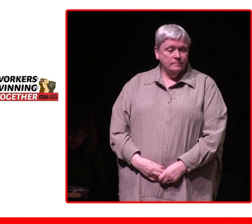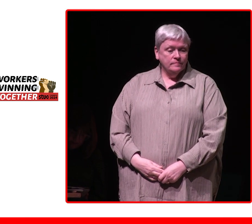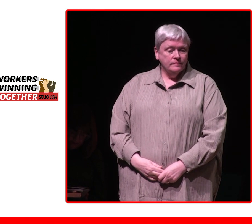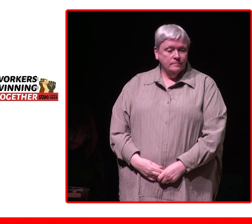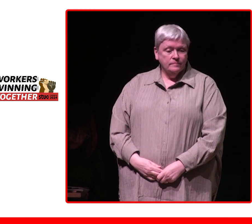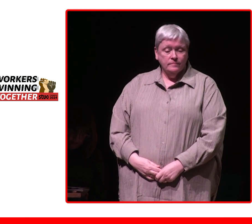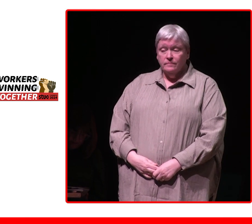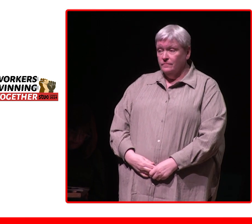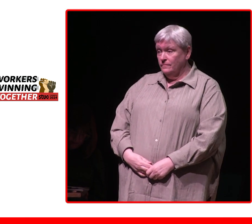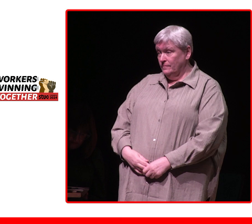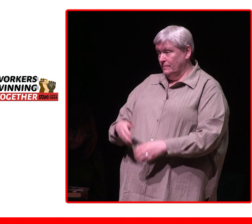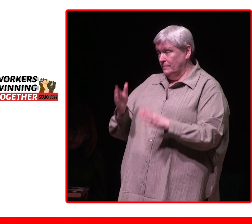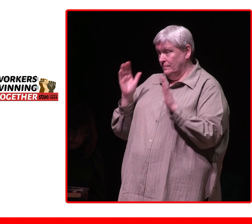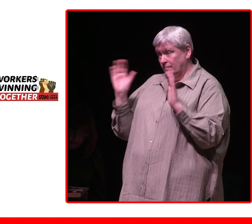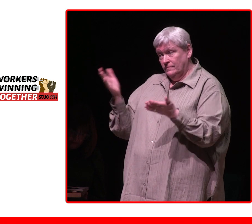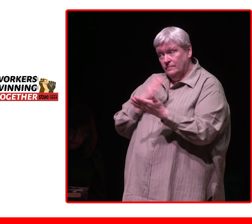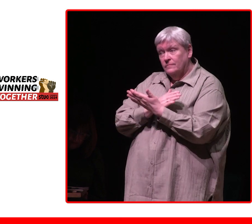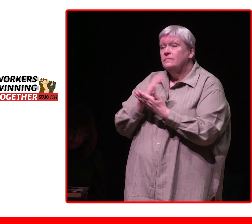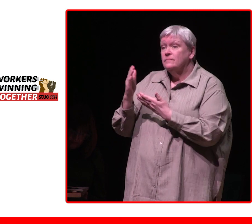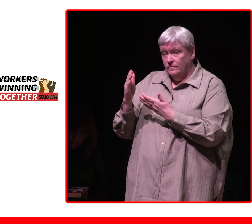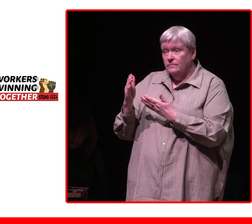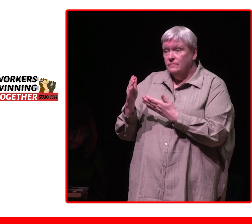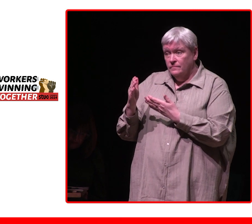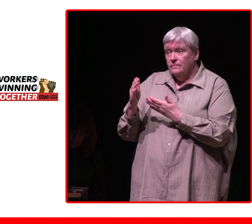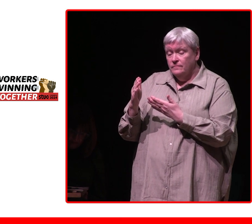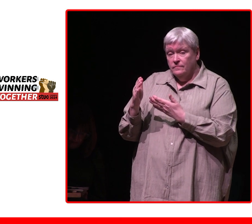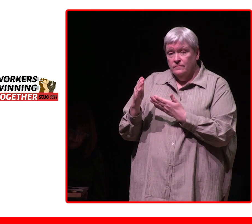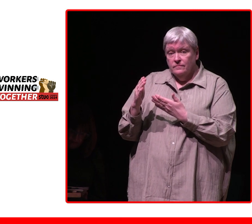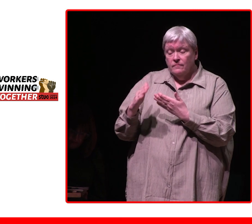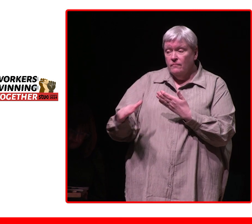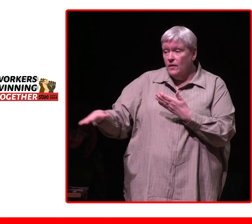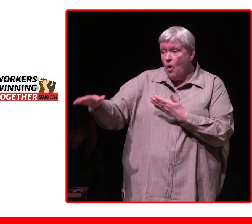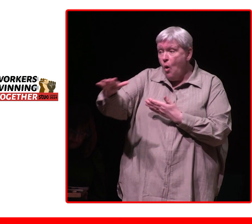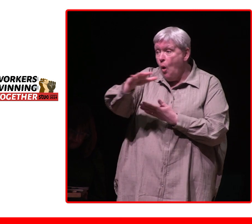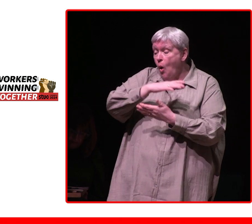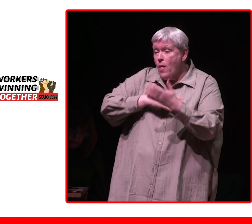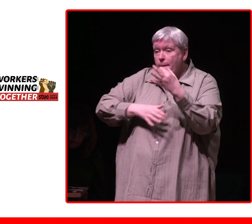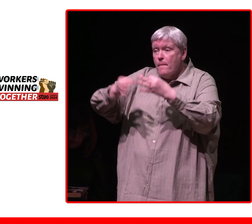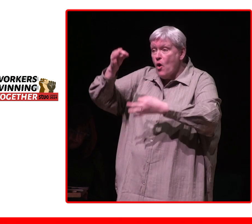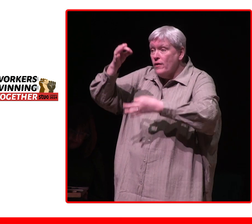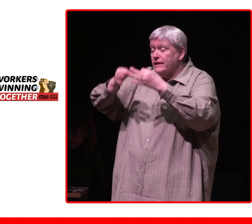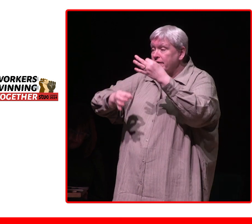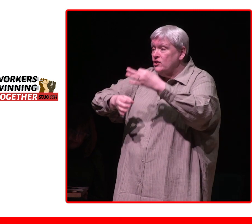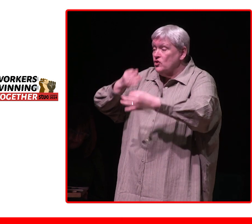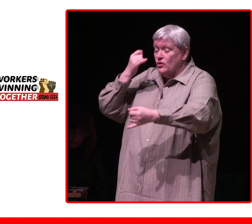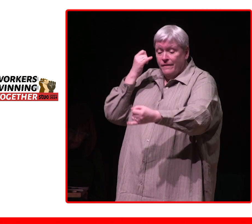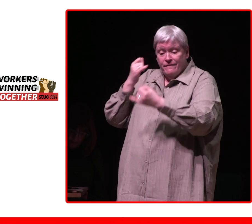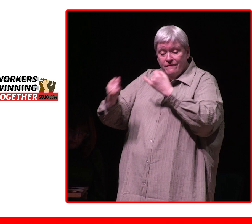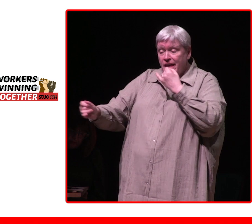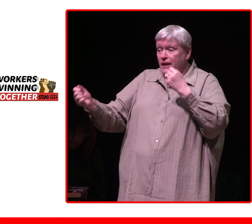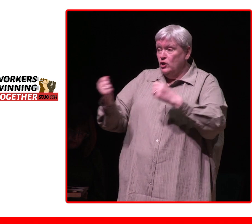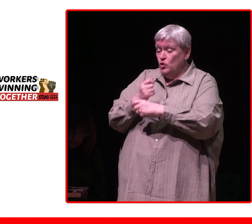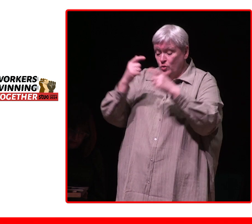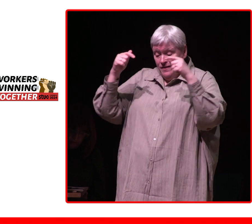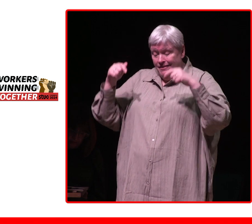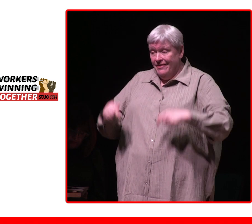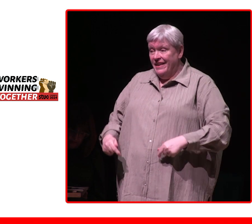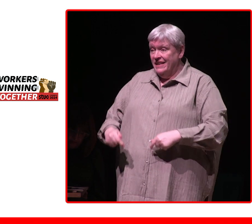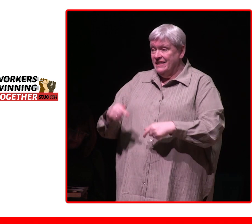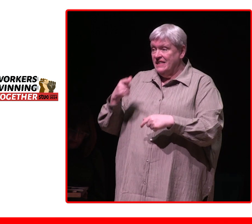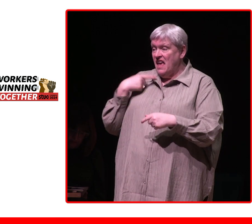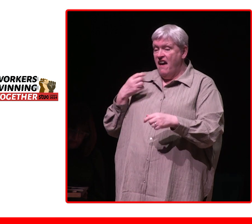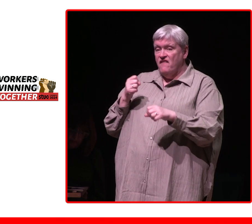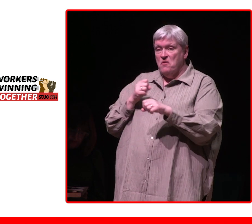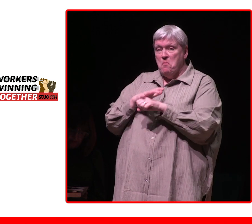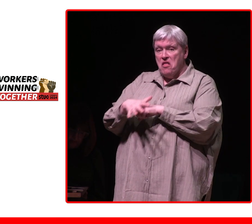And let me be very clear, Congress, all politicians who fail to take this action have the blood